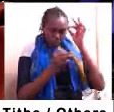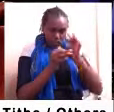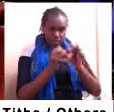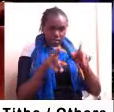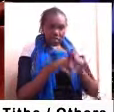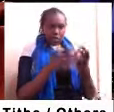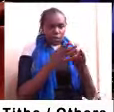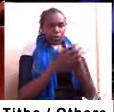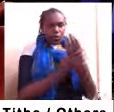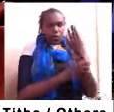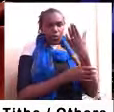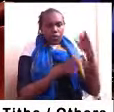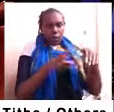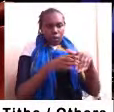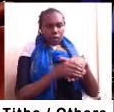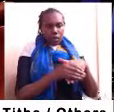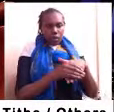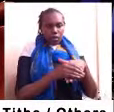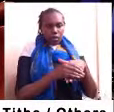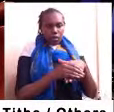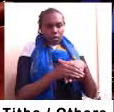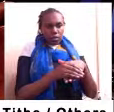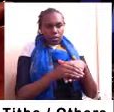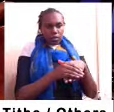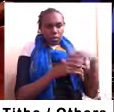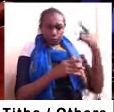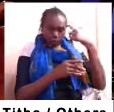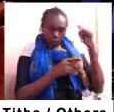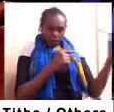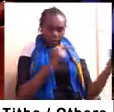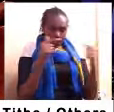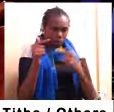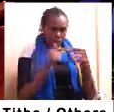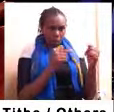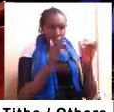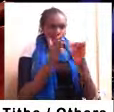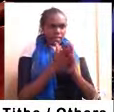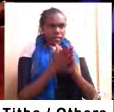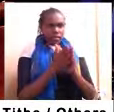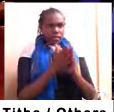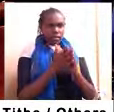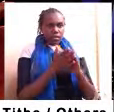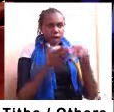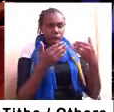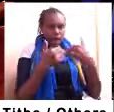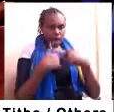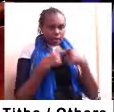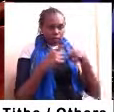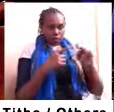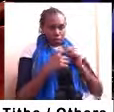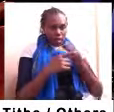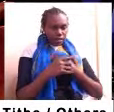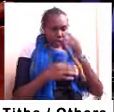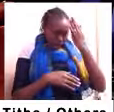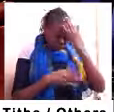faith and we may grow in and be equipped for the battle that is may face us.